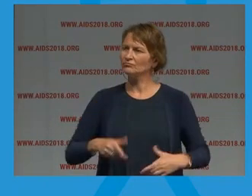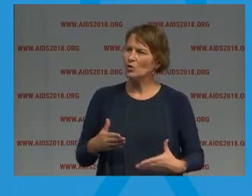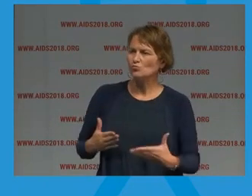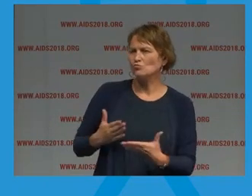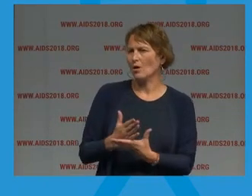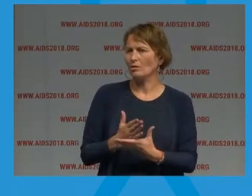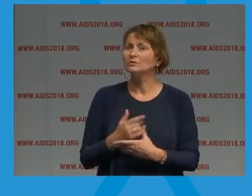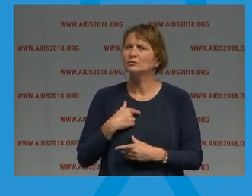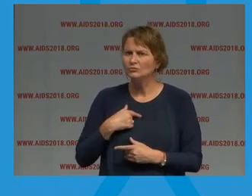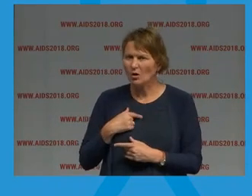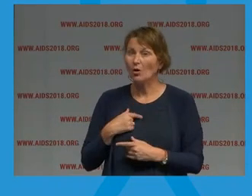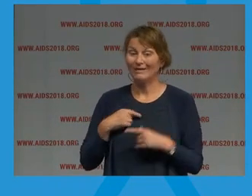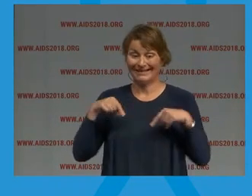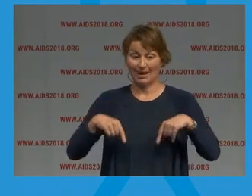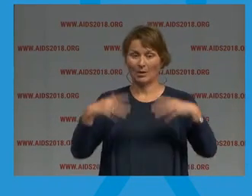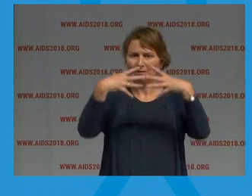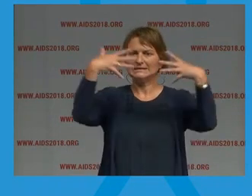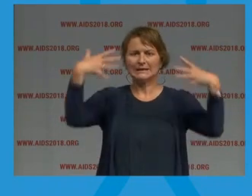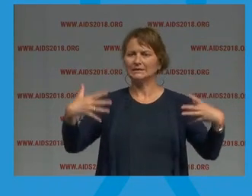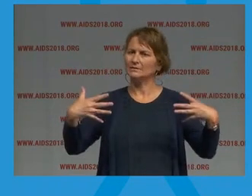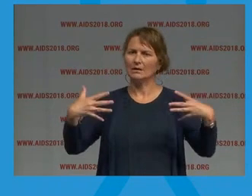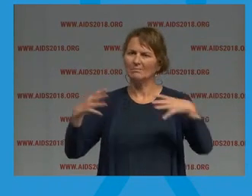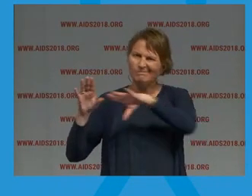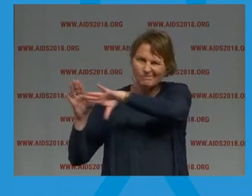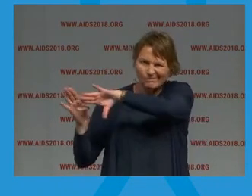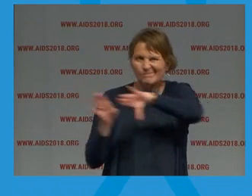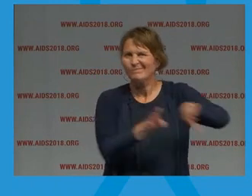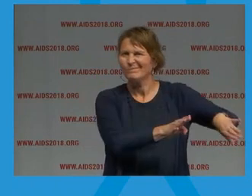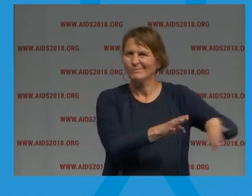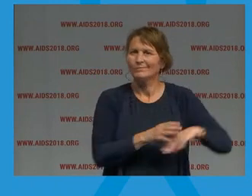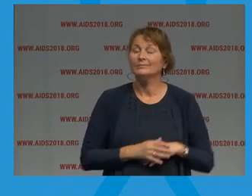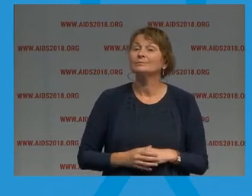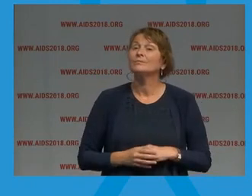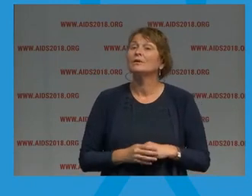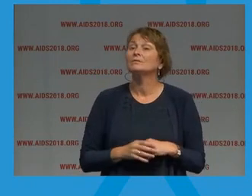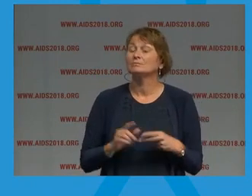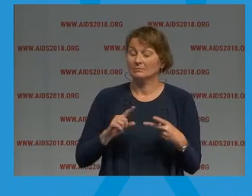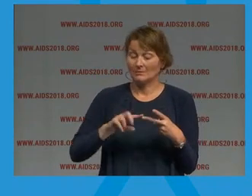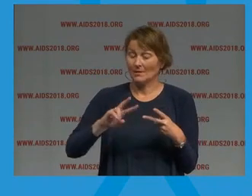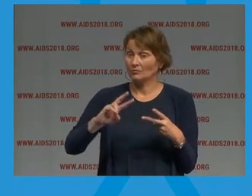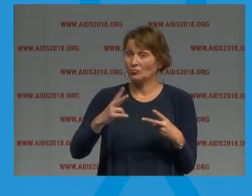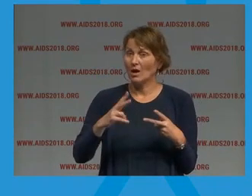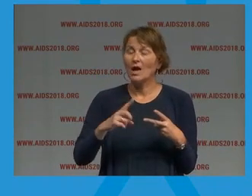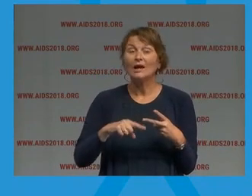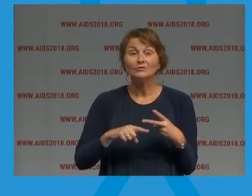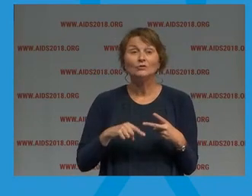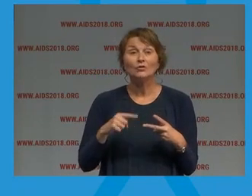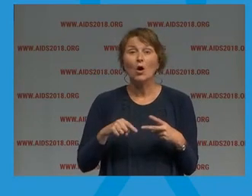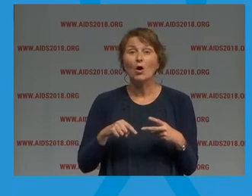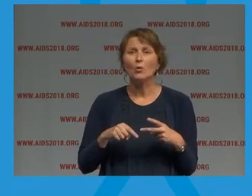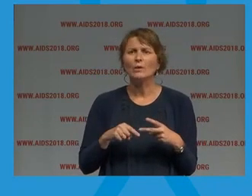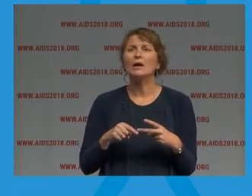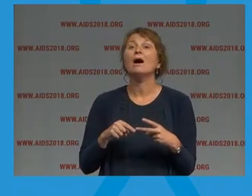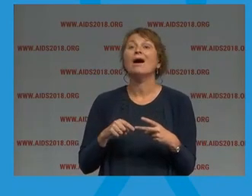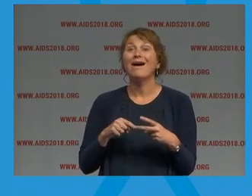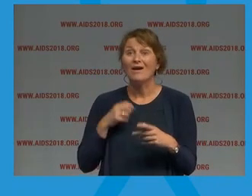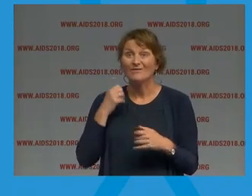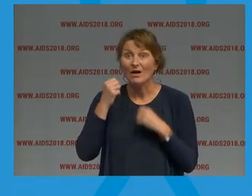fight the system. The second thing, what it's not going to be stopping, we're not going to stop fight